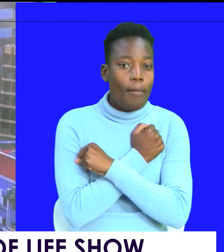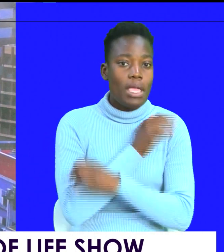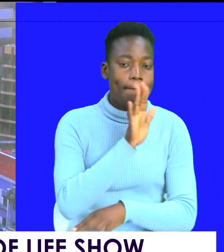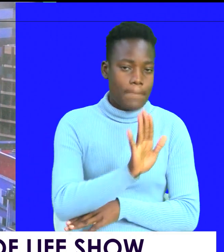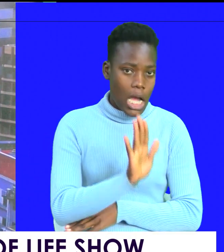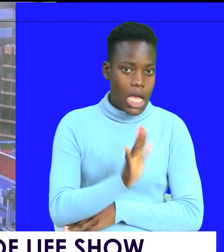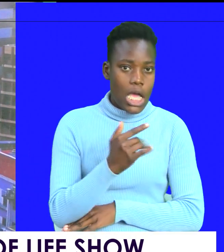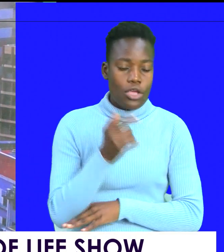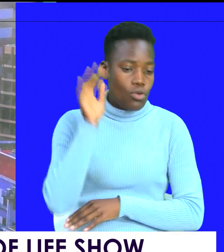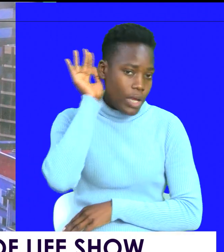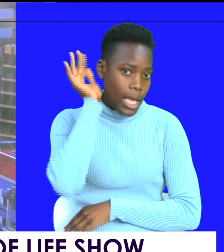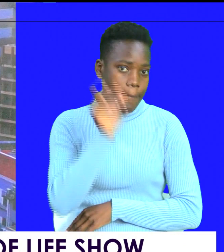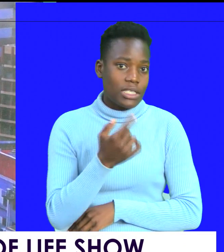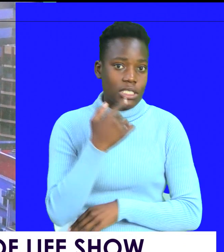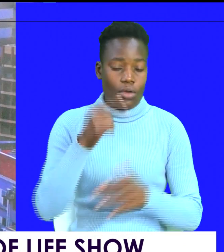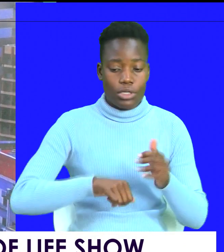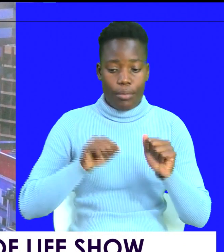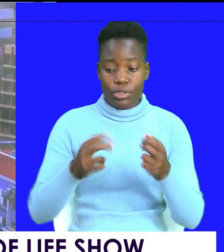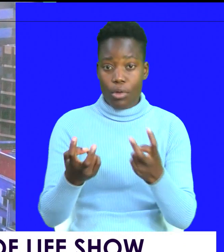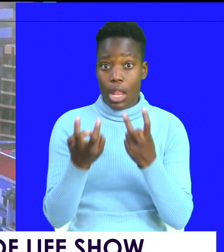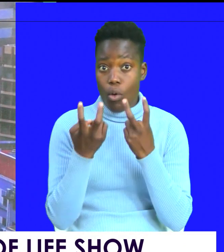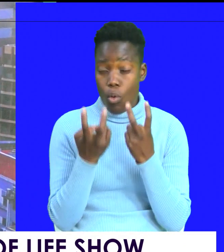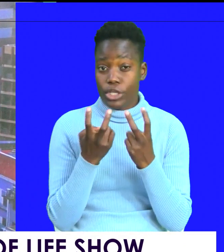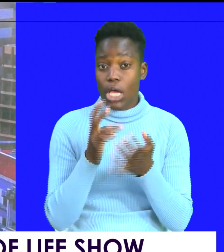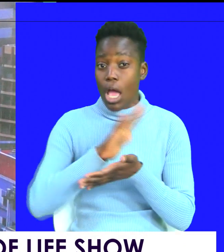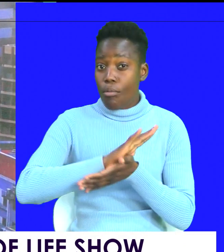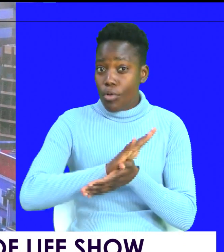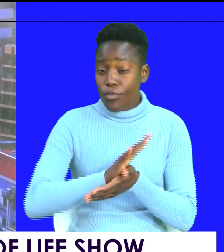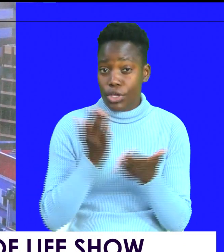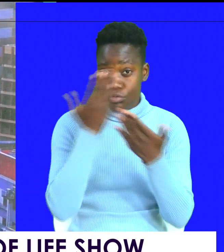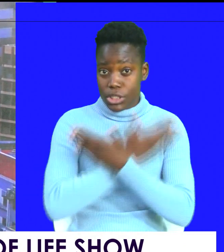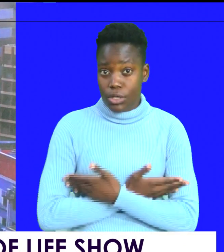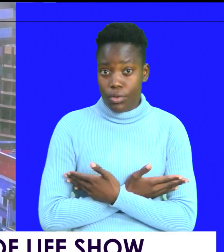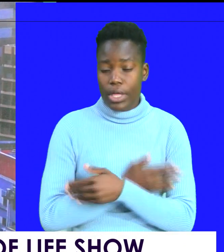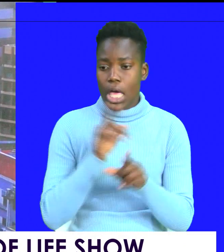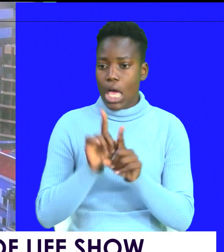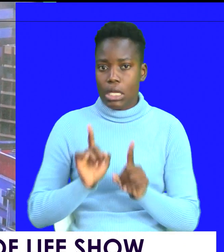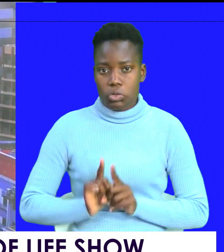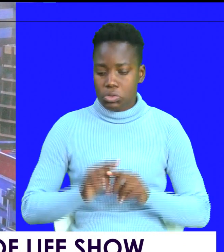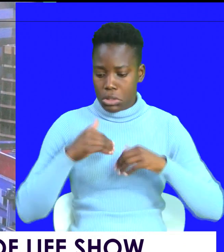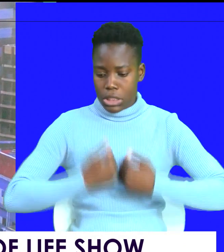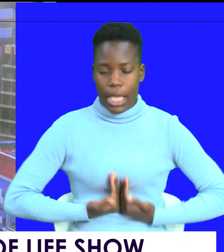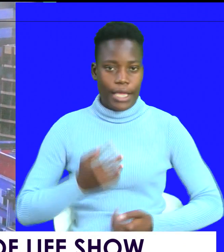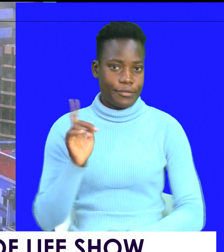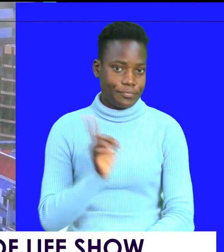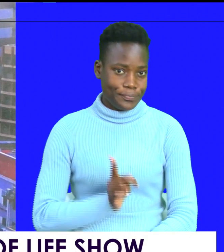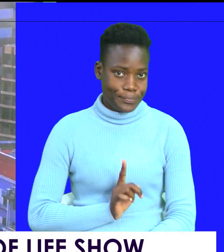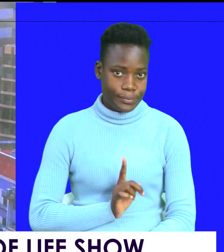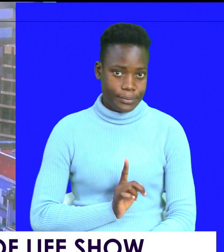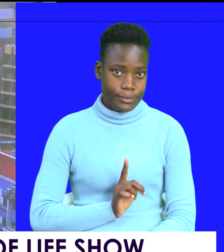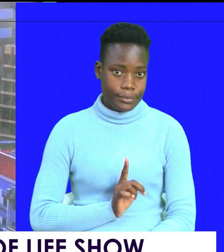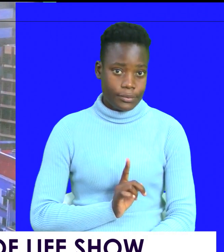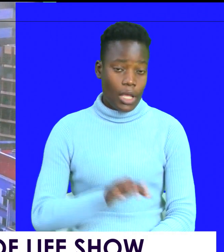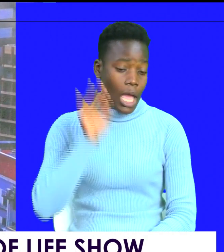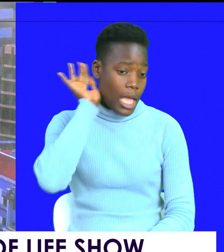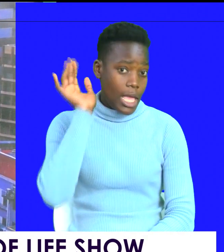say, I can watch movies the whole night, and I cannot get tired. I